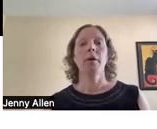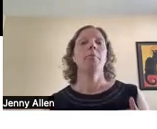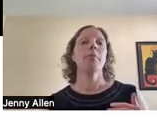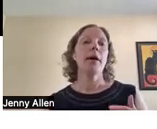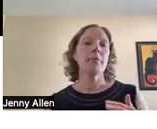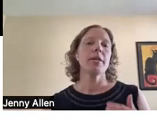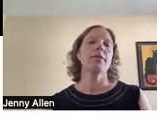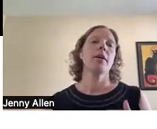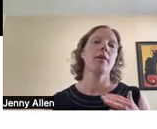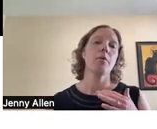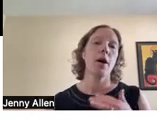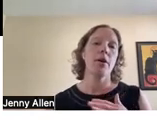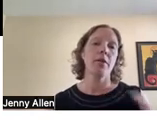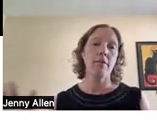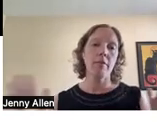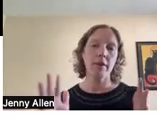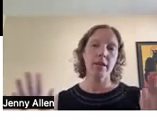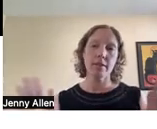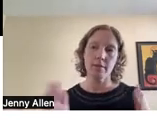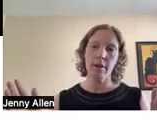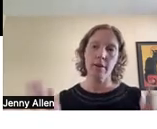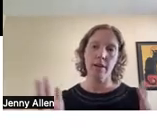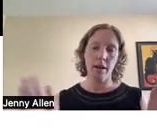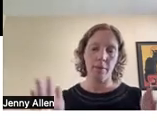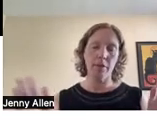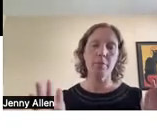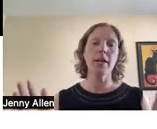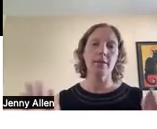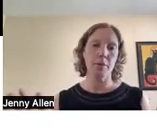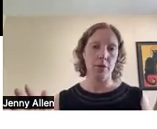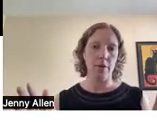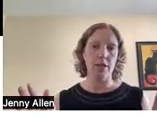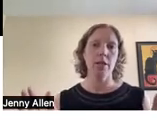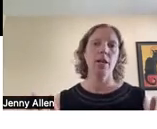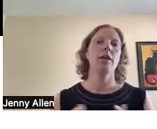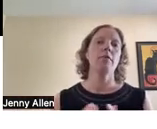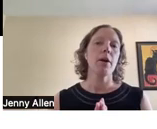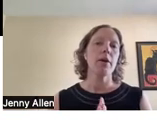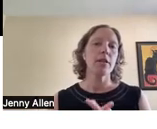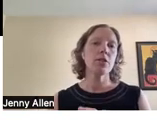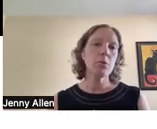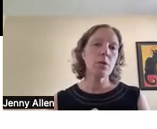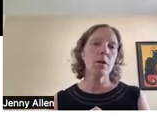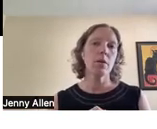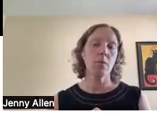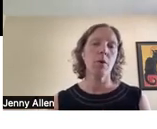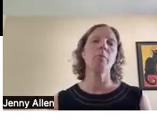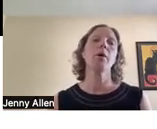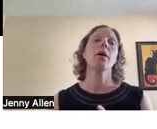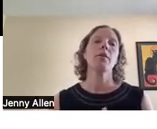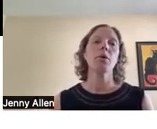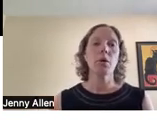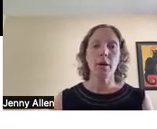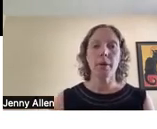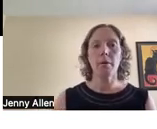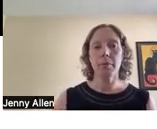water, but the problem is if the water, they have a very, very limited temperature range. And if the water gets too warm,